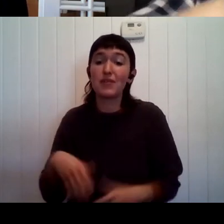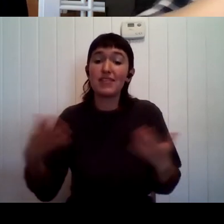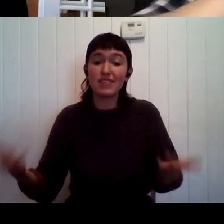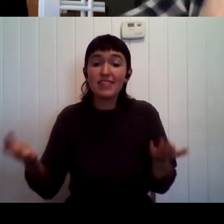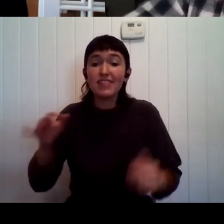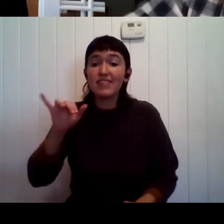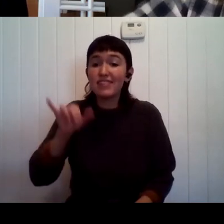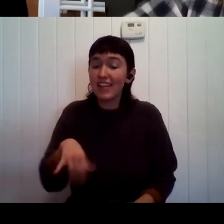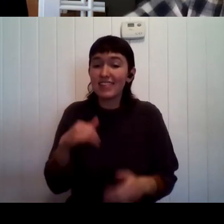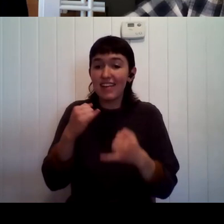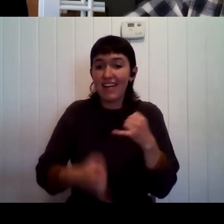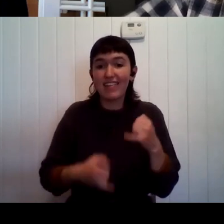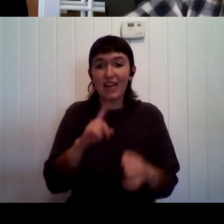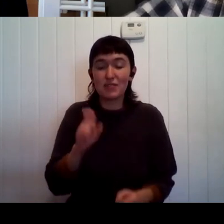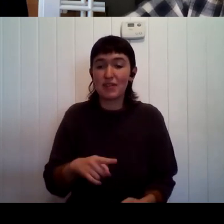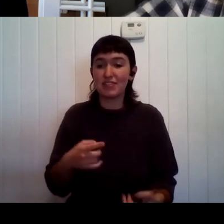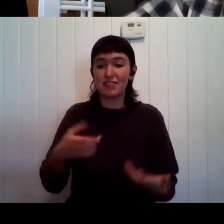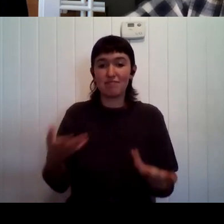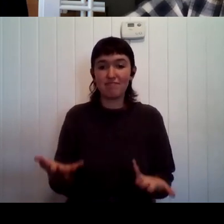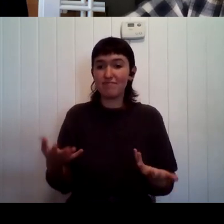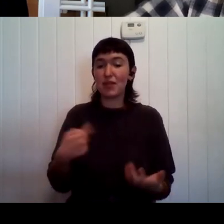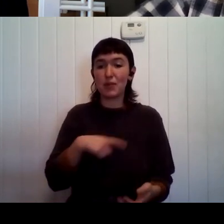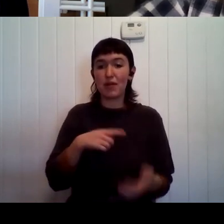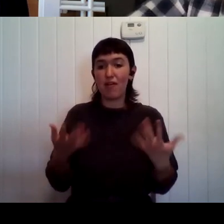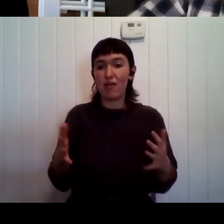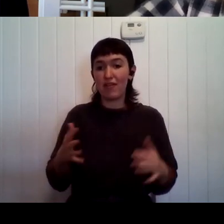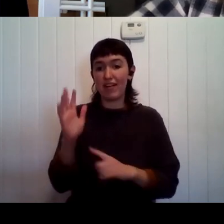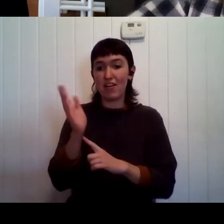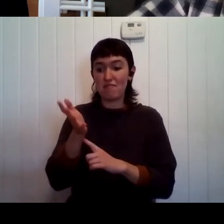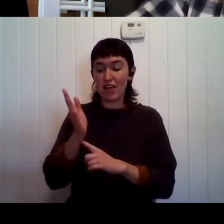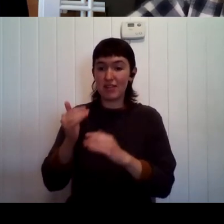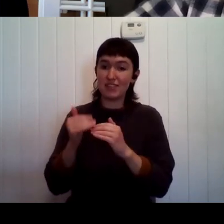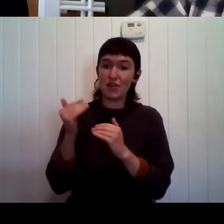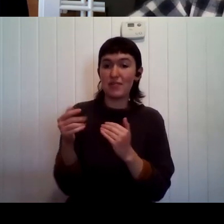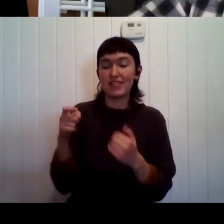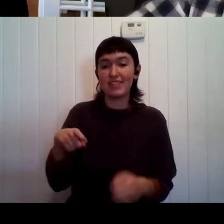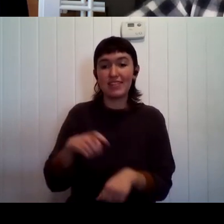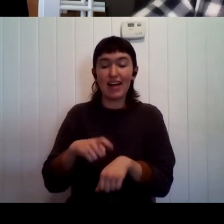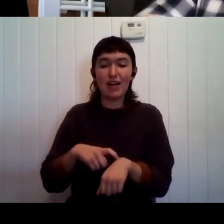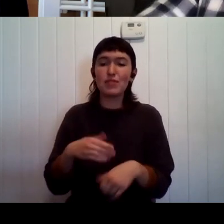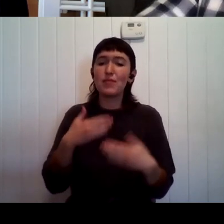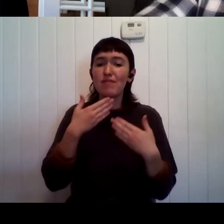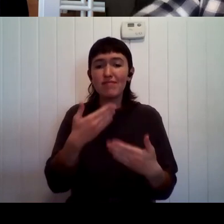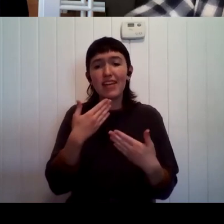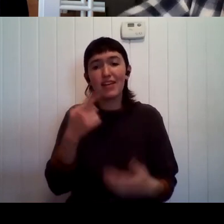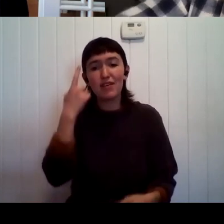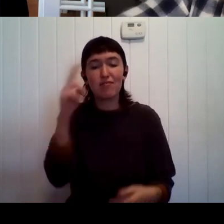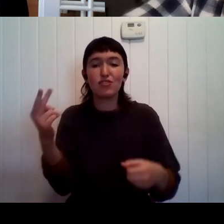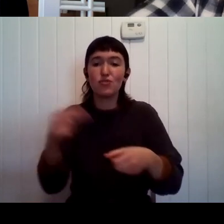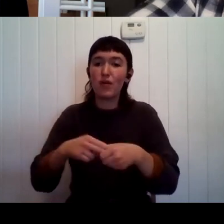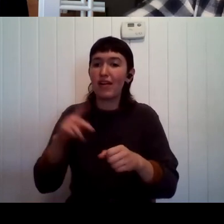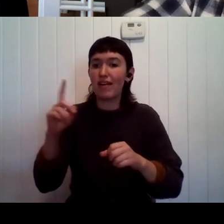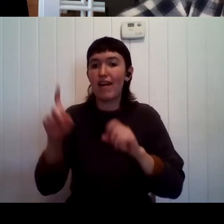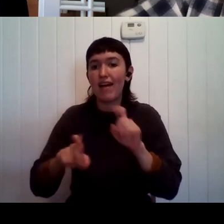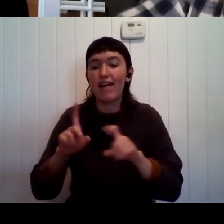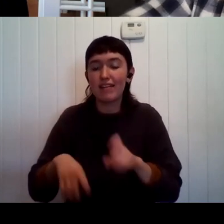we're out of time. I lost track of time and we're already 5 minutes over because there were so many questions from you all. Thank you all so much for coming. We always ask the